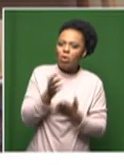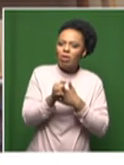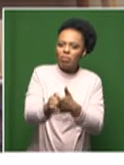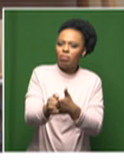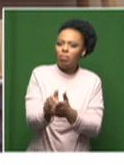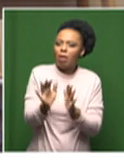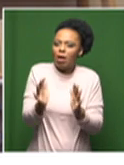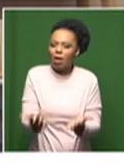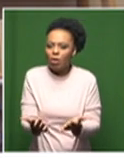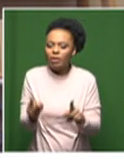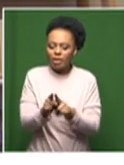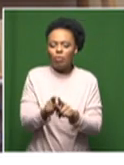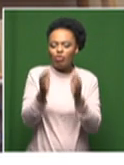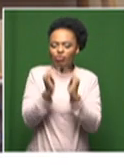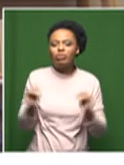this democracy